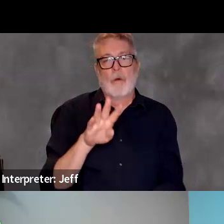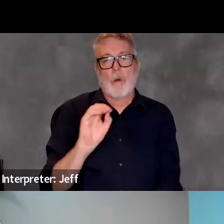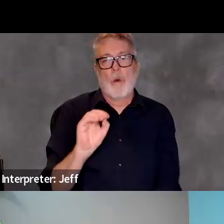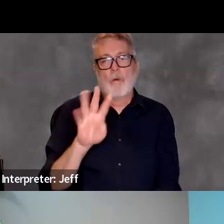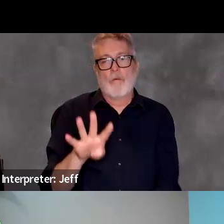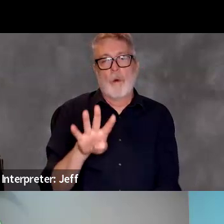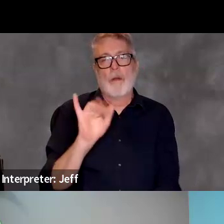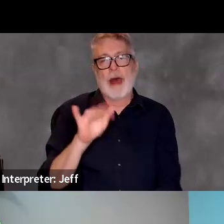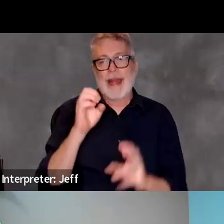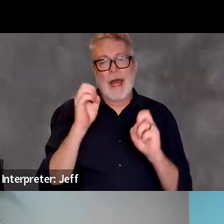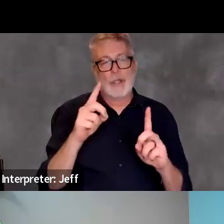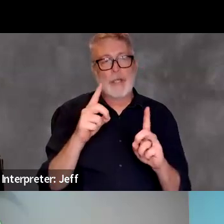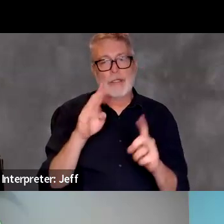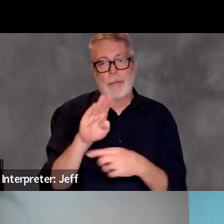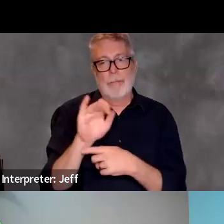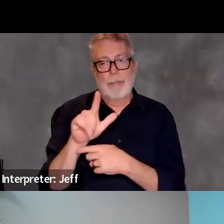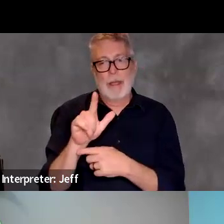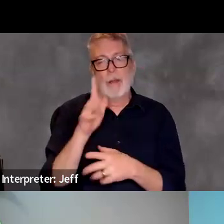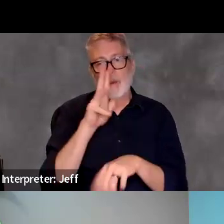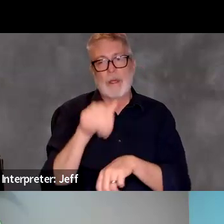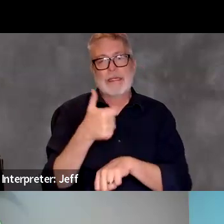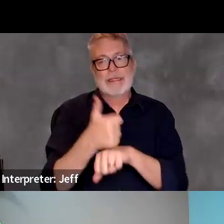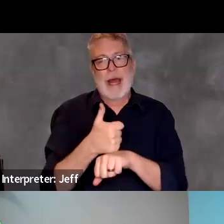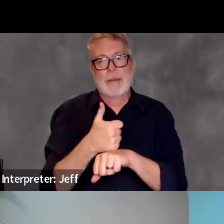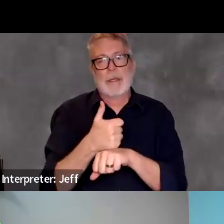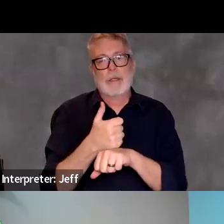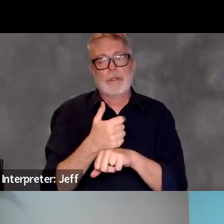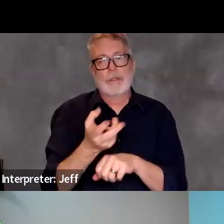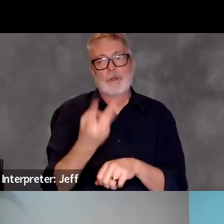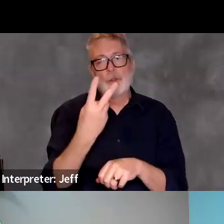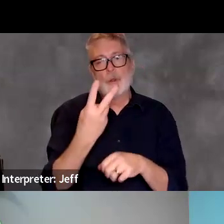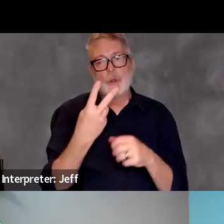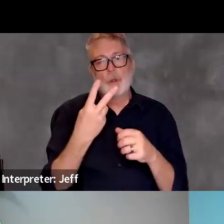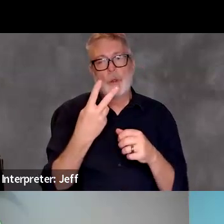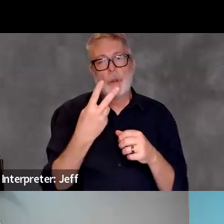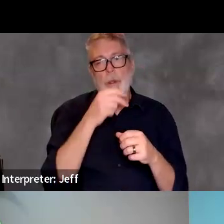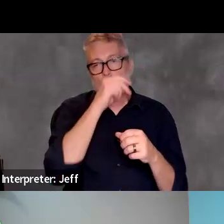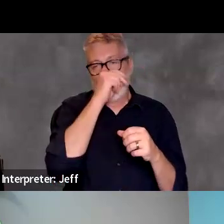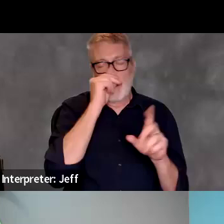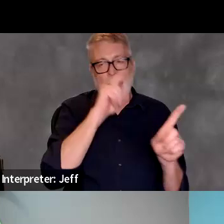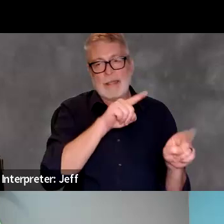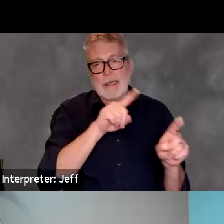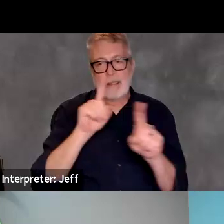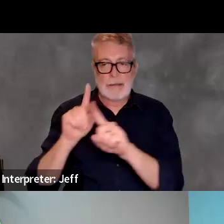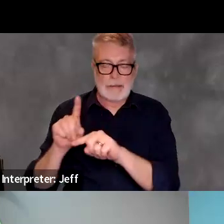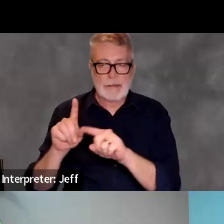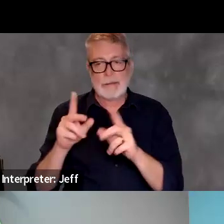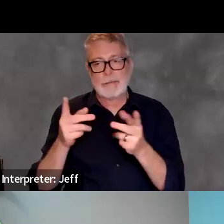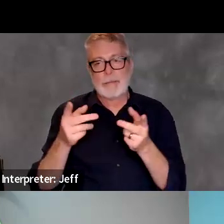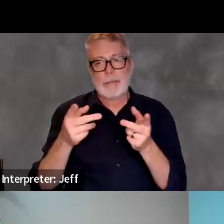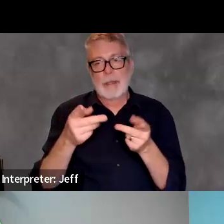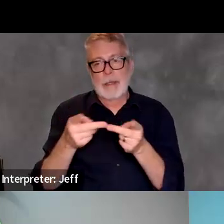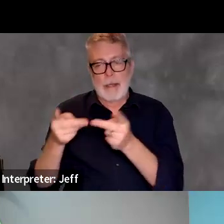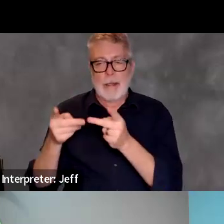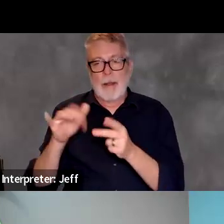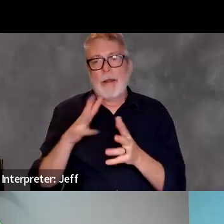2404, the education bill that would establish the 2 attendance centers. Just one note on that